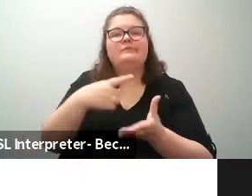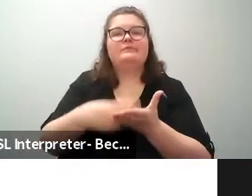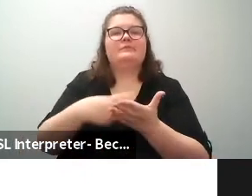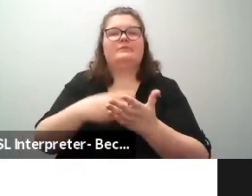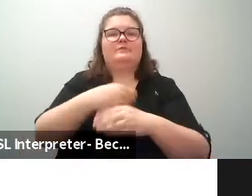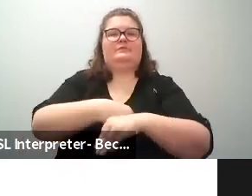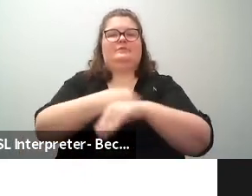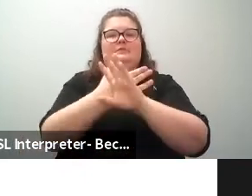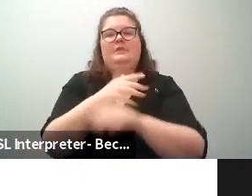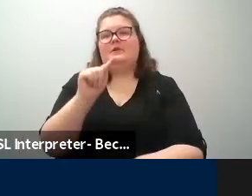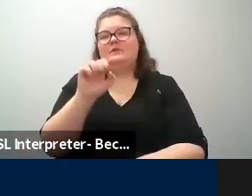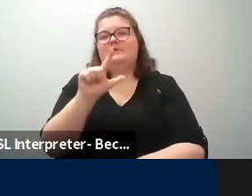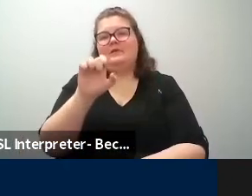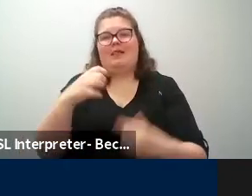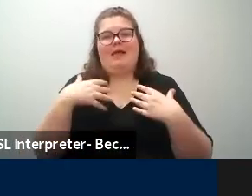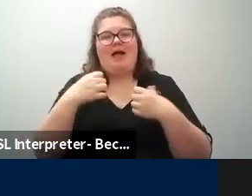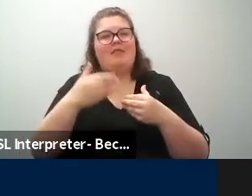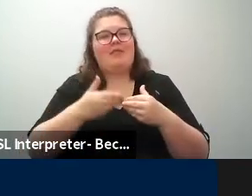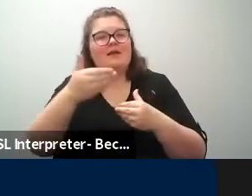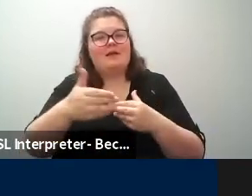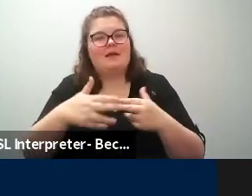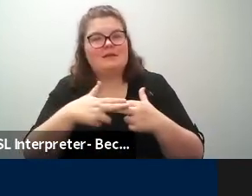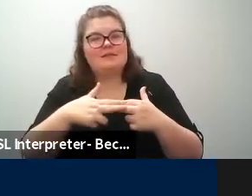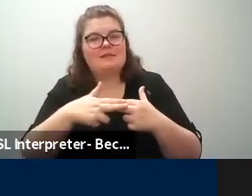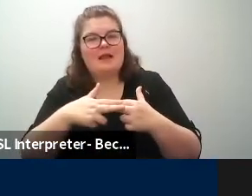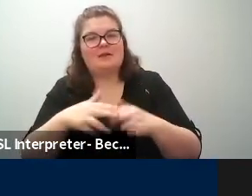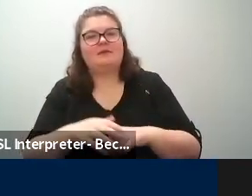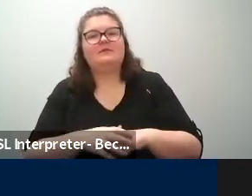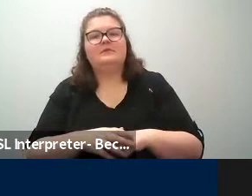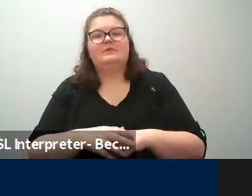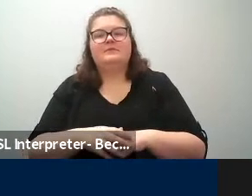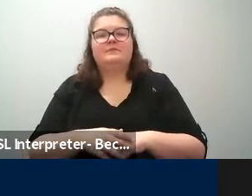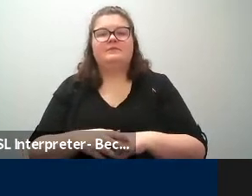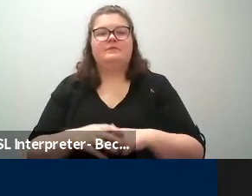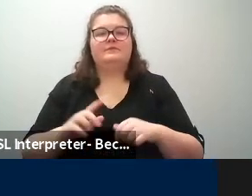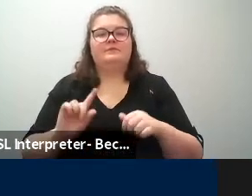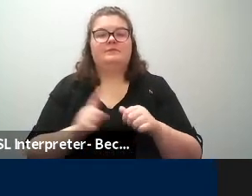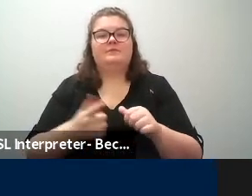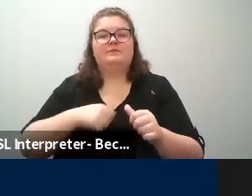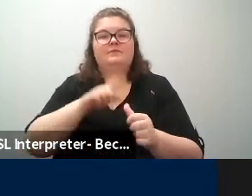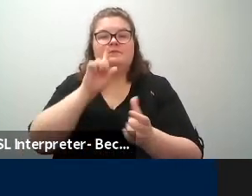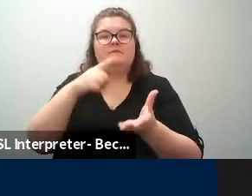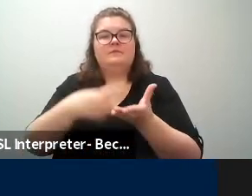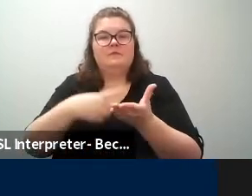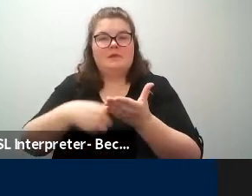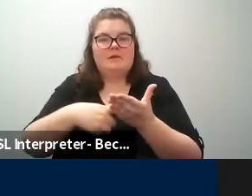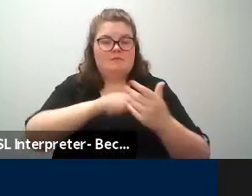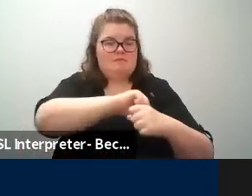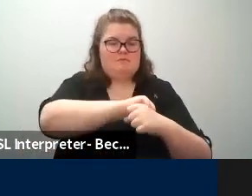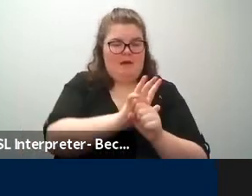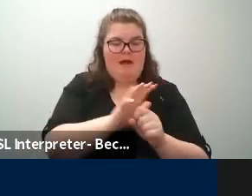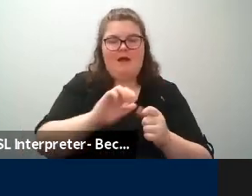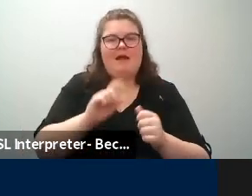today. Next slide, please. So first we'll discuss a little bit about the pandemic and what it's done to